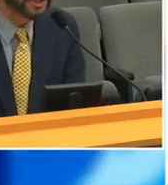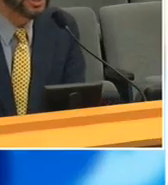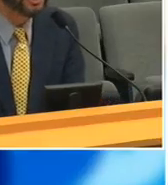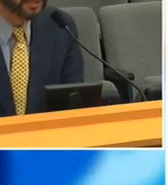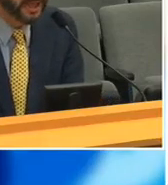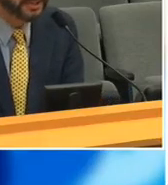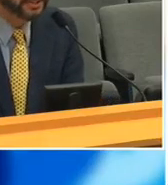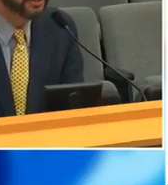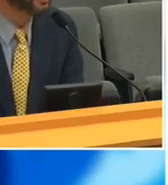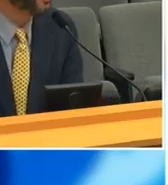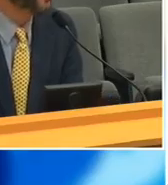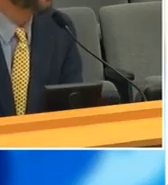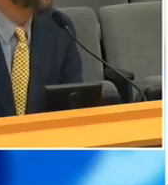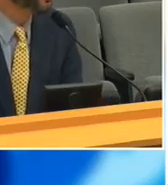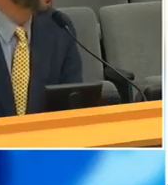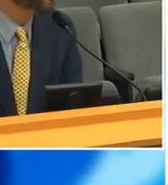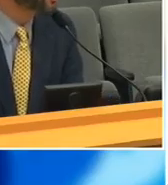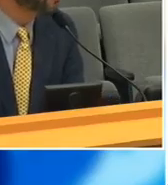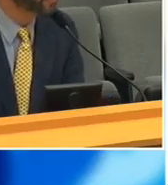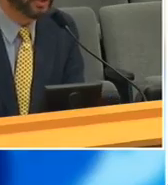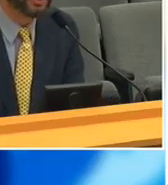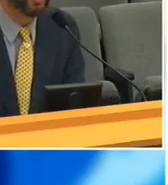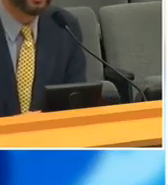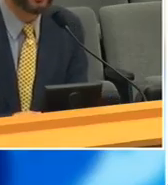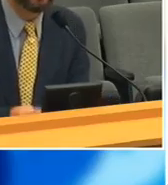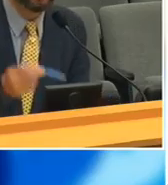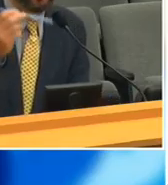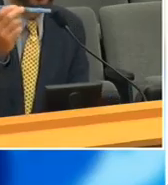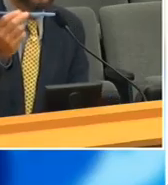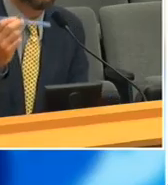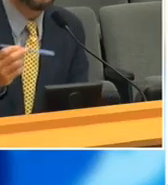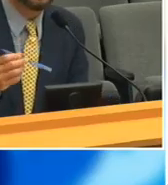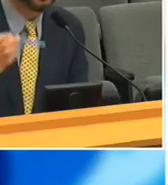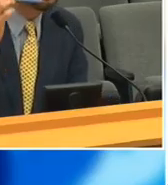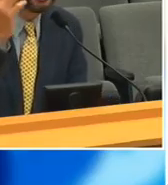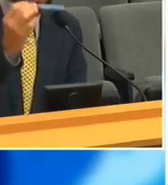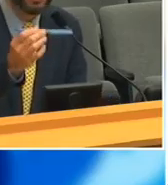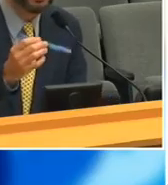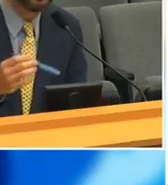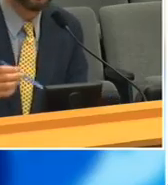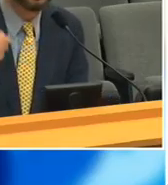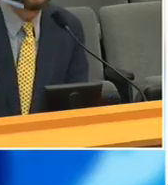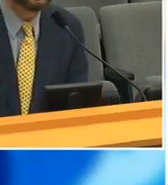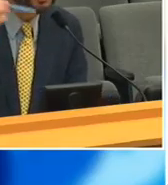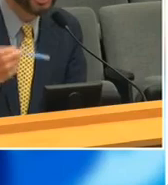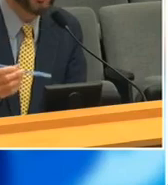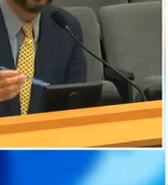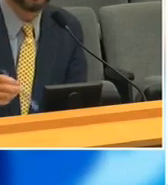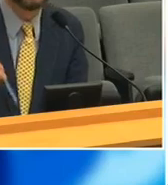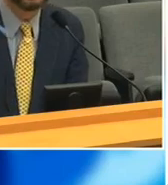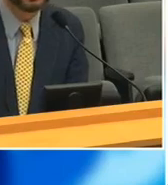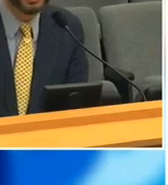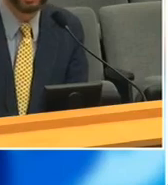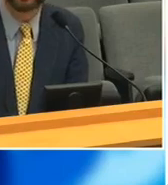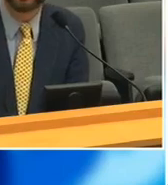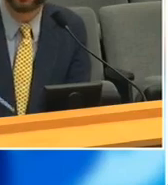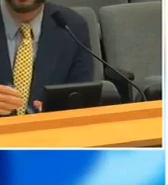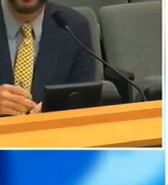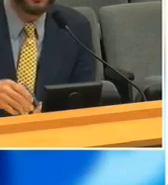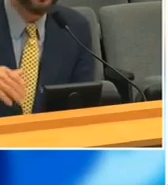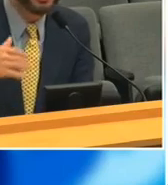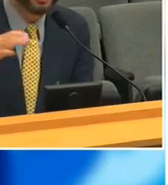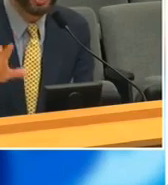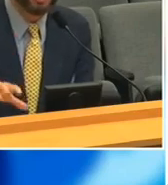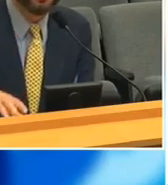called books and supplies. In our budget book, we report information, not just in our budget book, but in the first interim report and the second interim